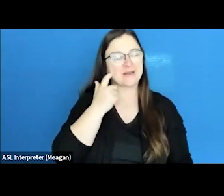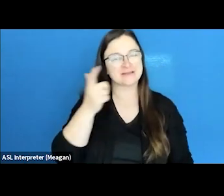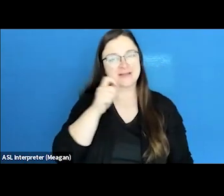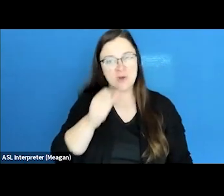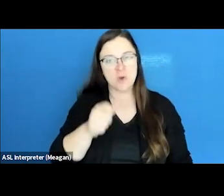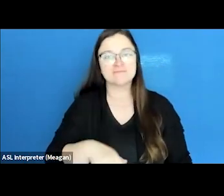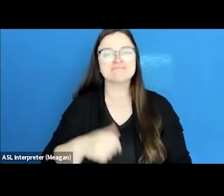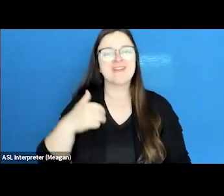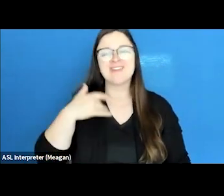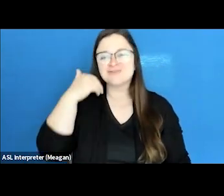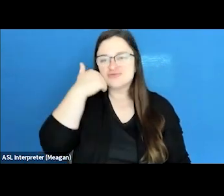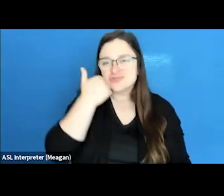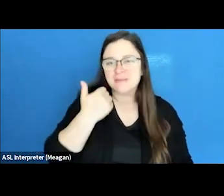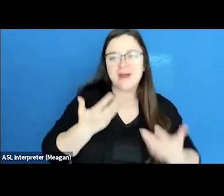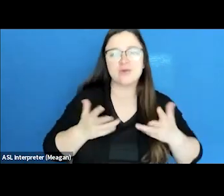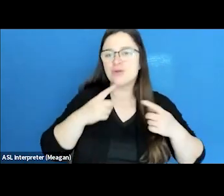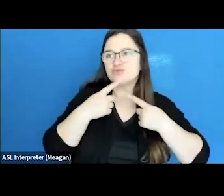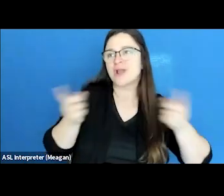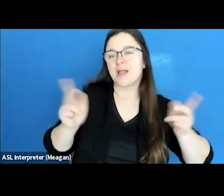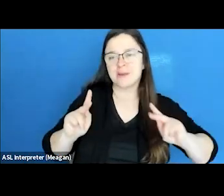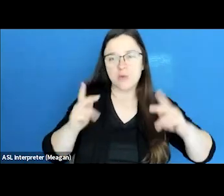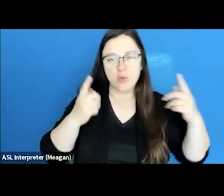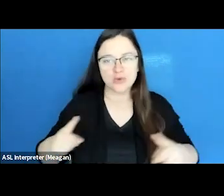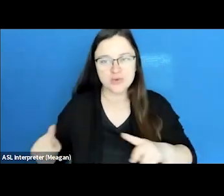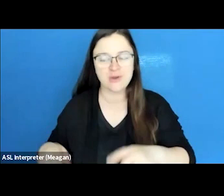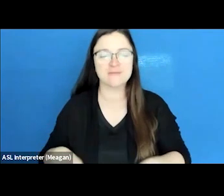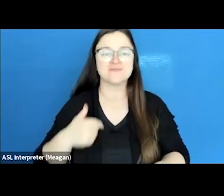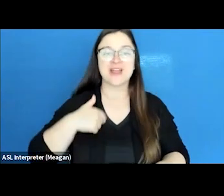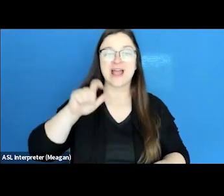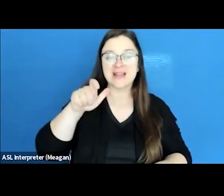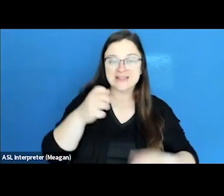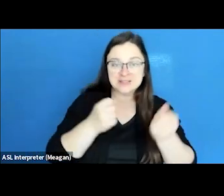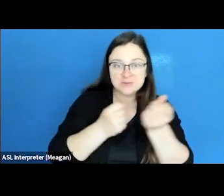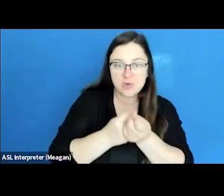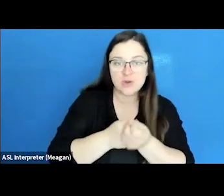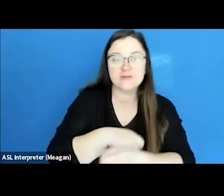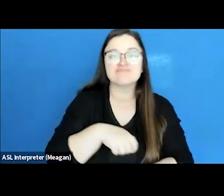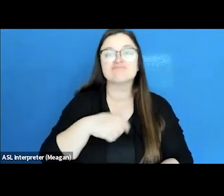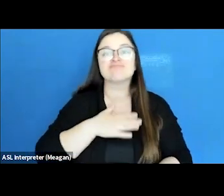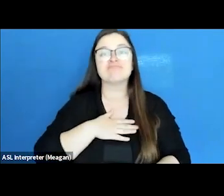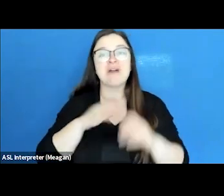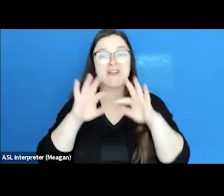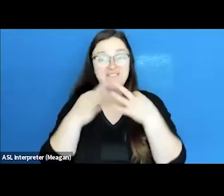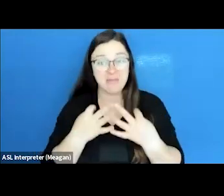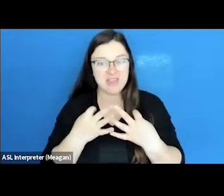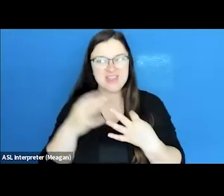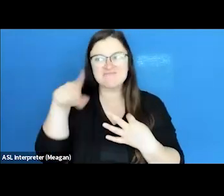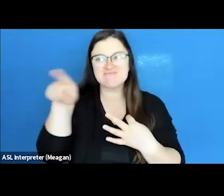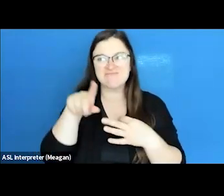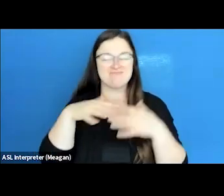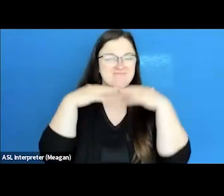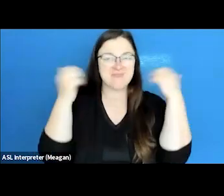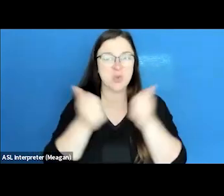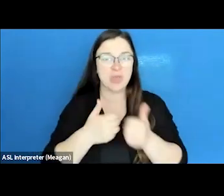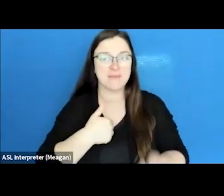people what's happening. I need support. My family is done with me. How do I get them